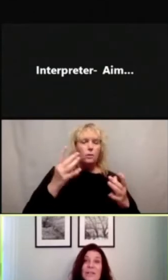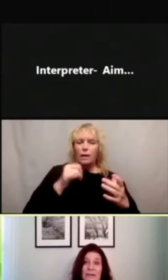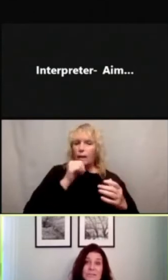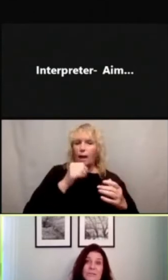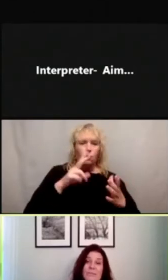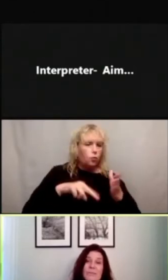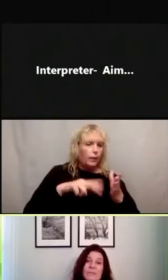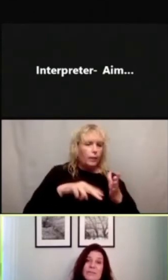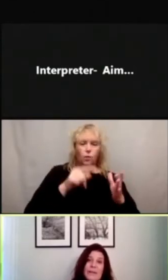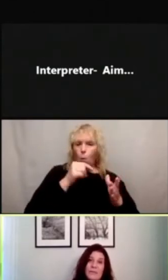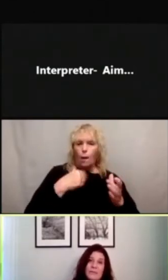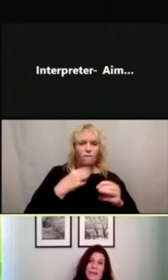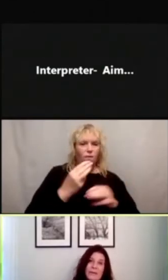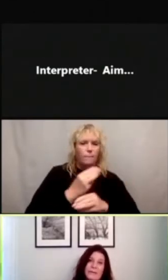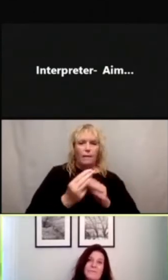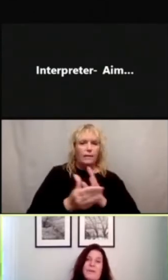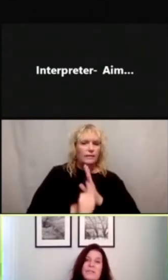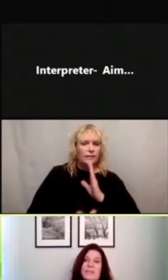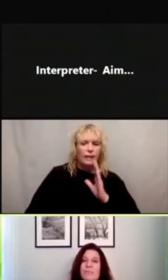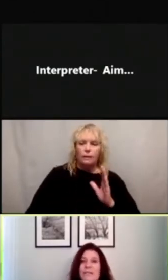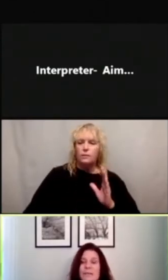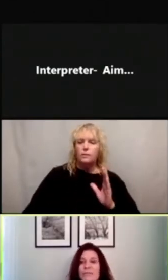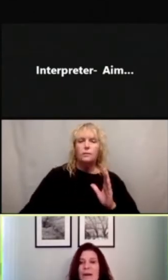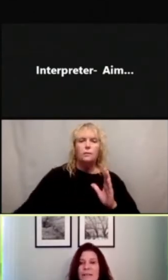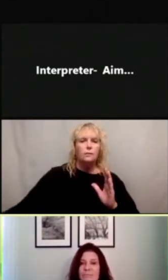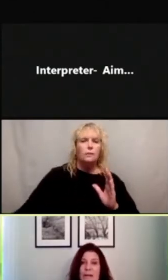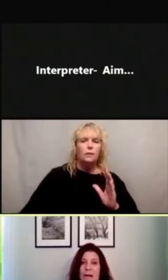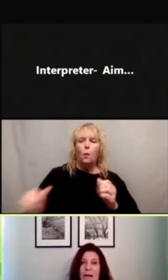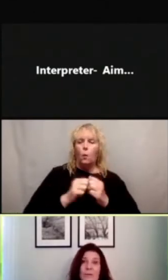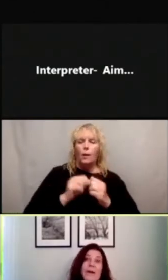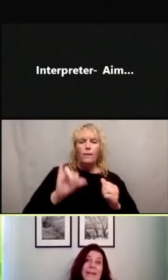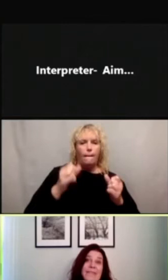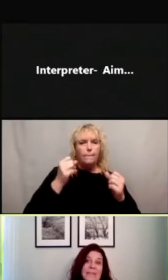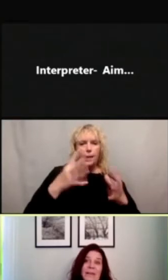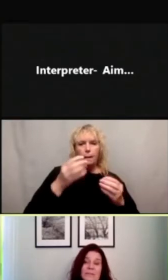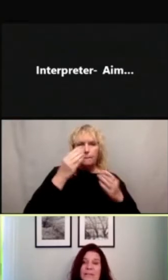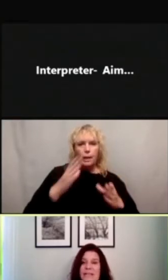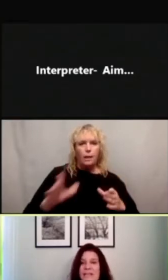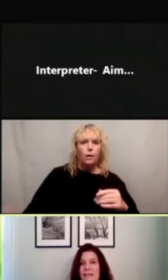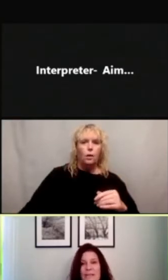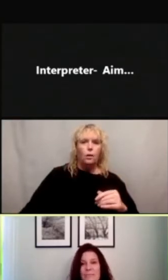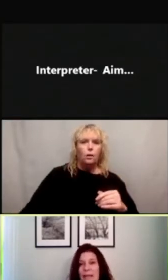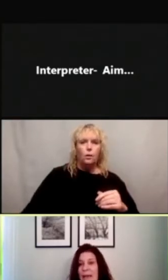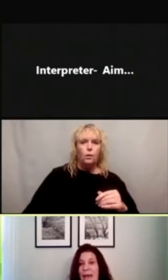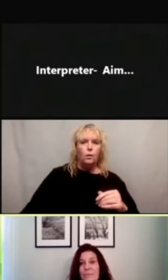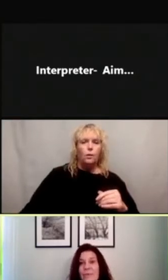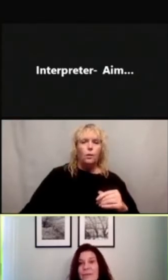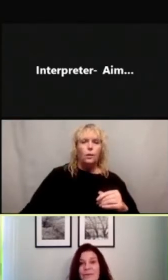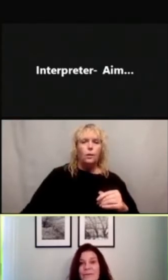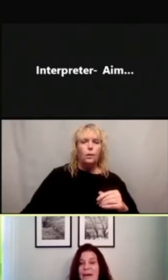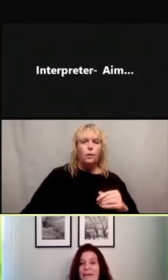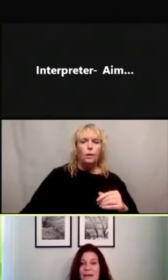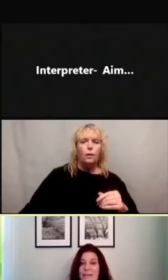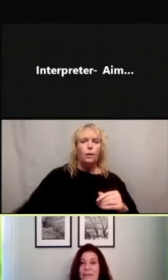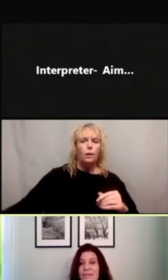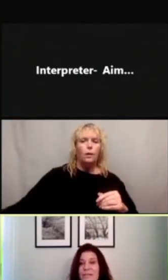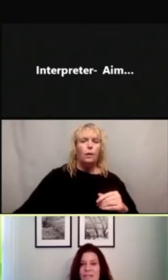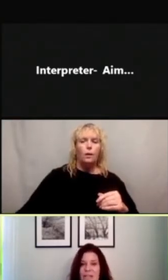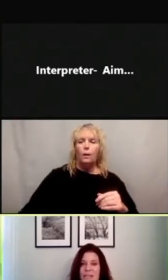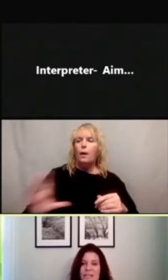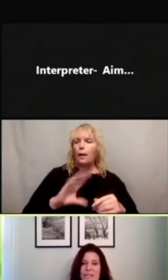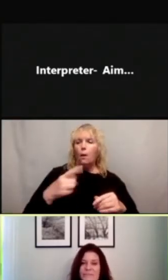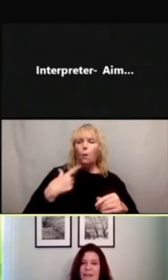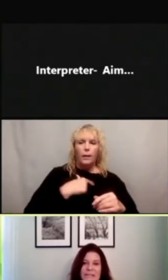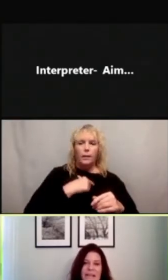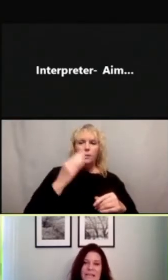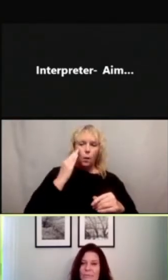skills on the level that most of the healthcare information that we provide them, they're not at that level at that time. And we know that literacy